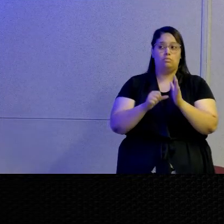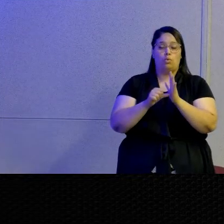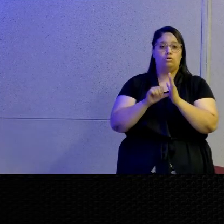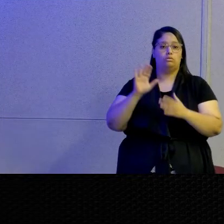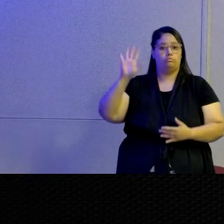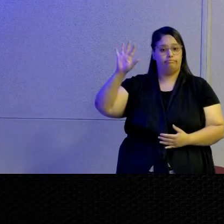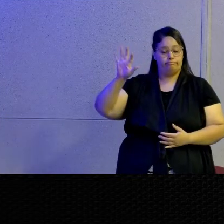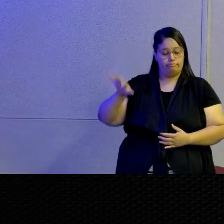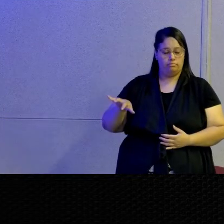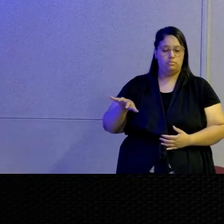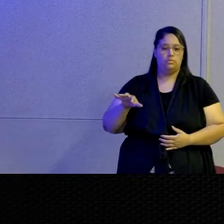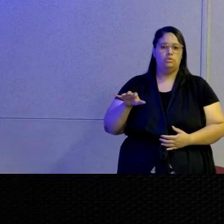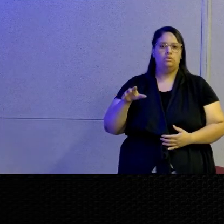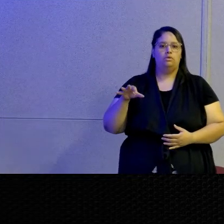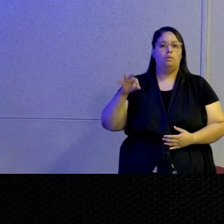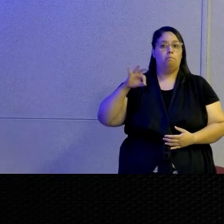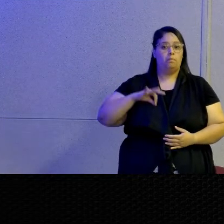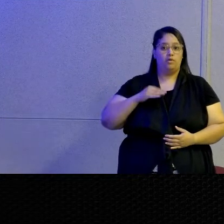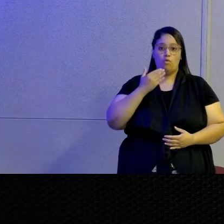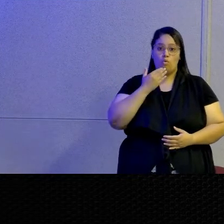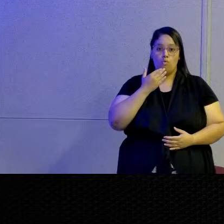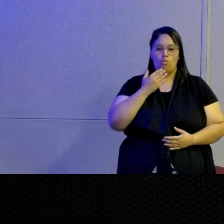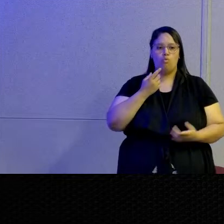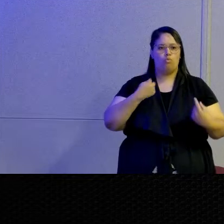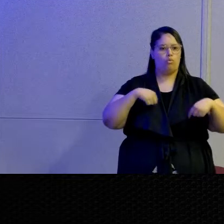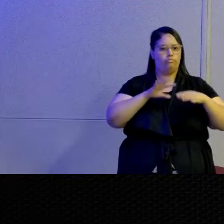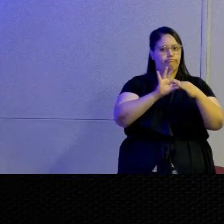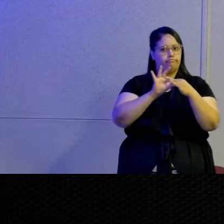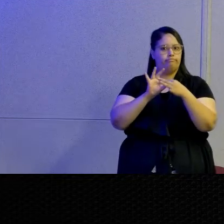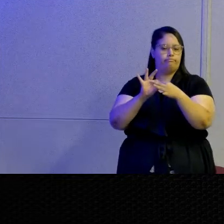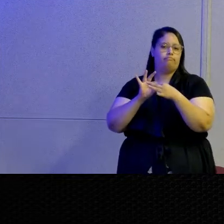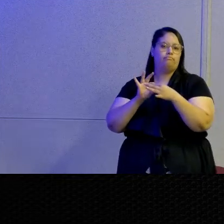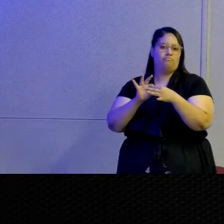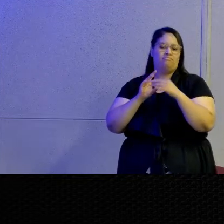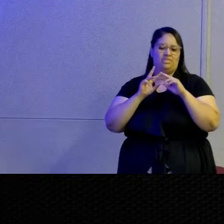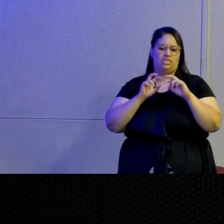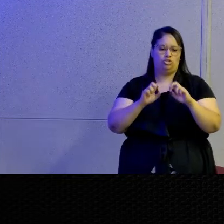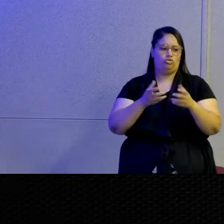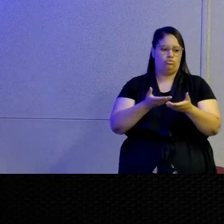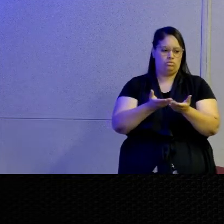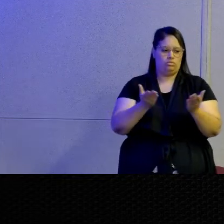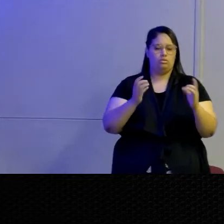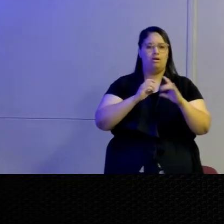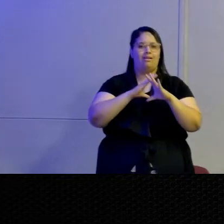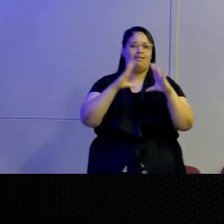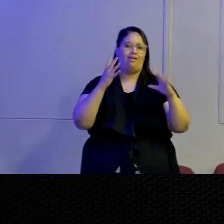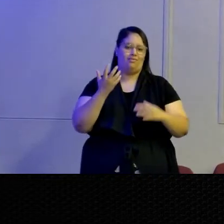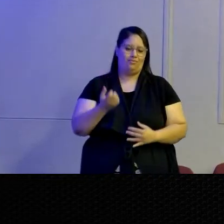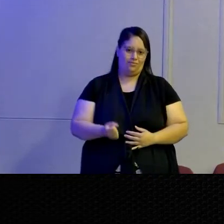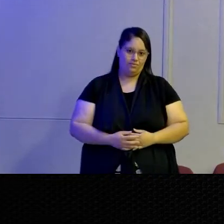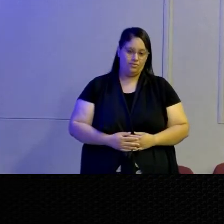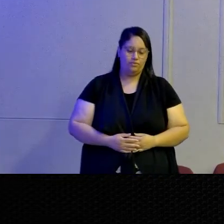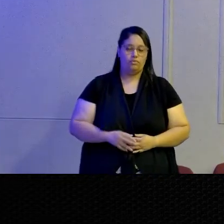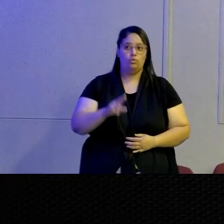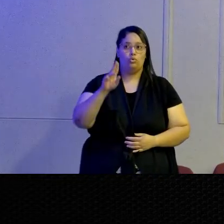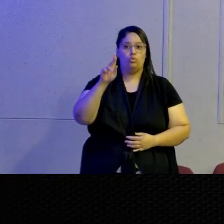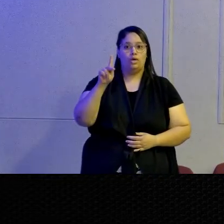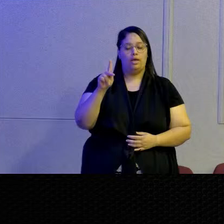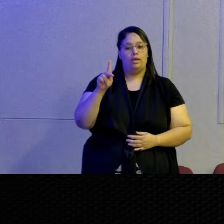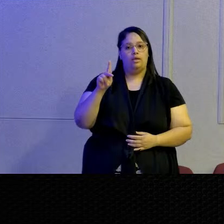that the benefits from engaging in this basic research are clear. The